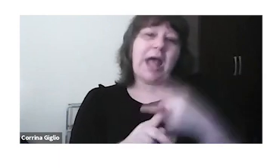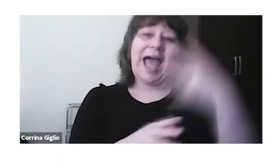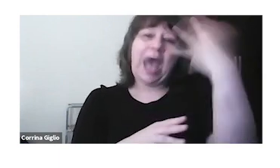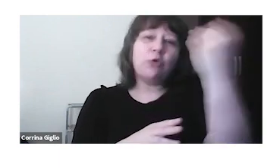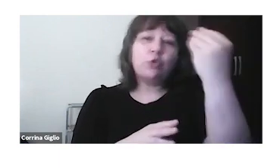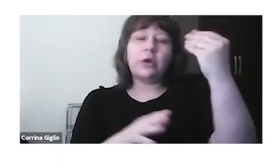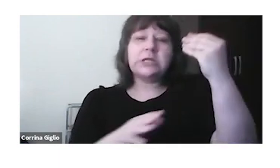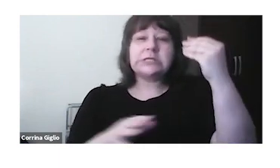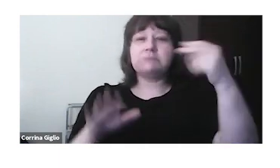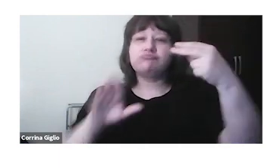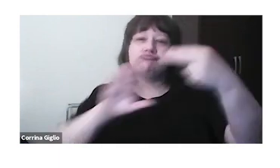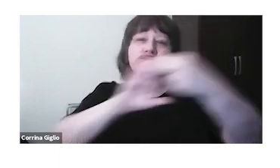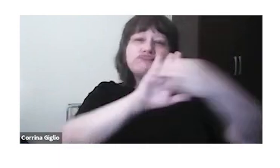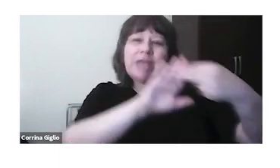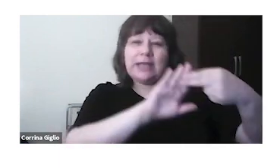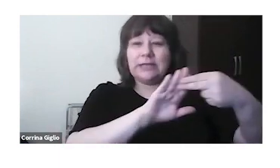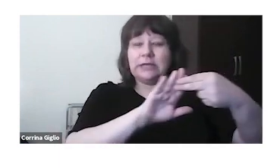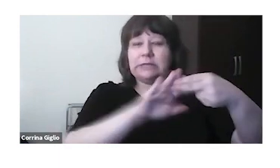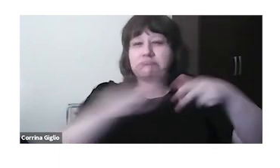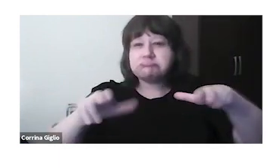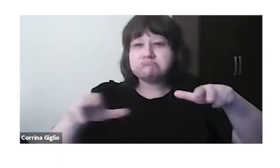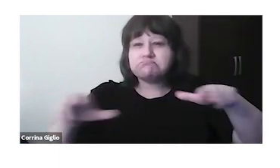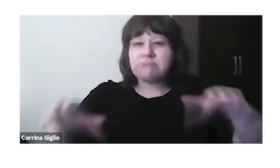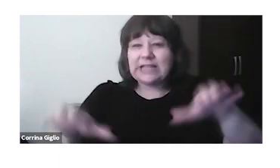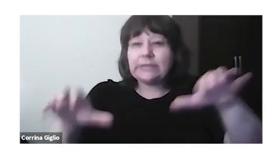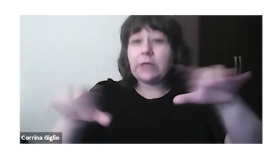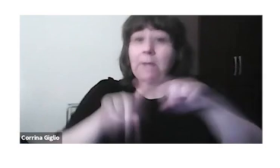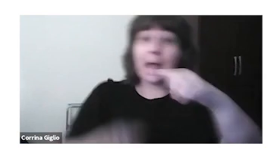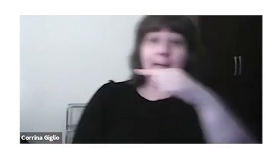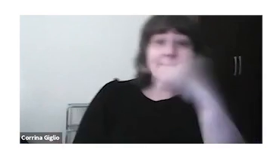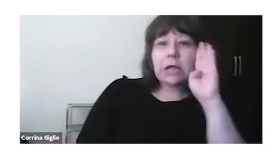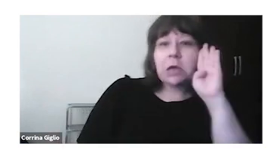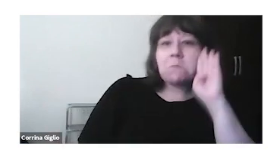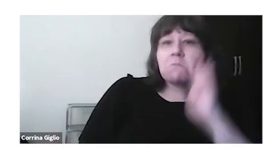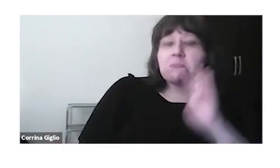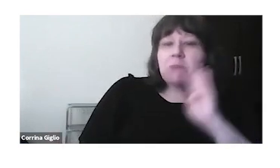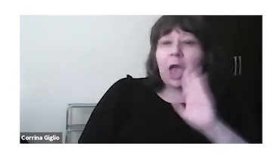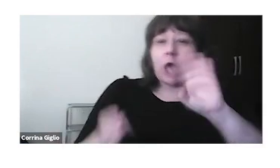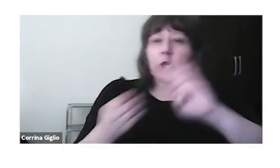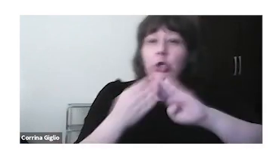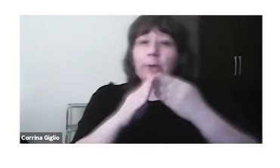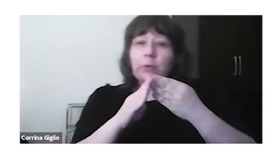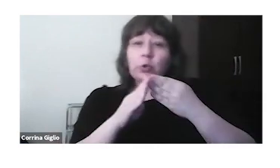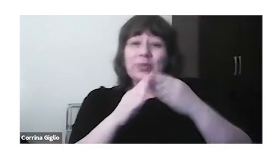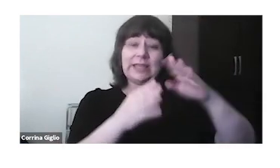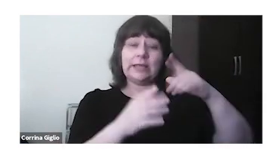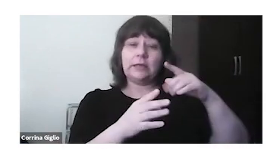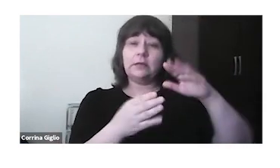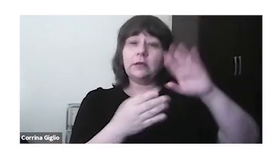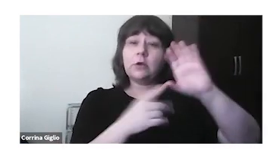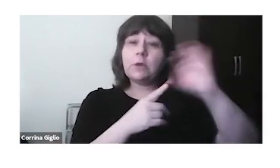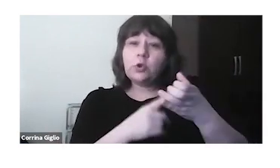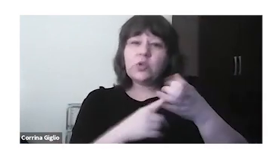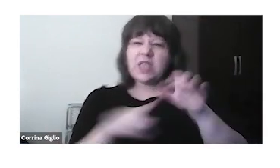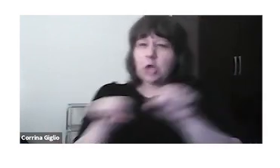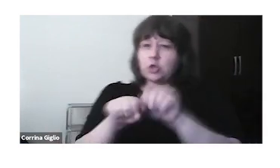outdoorsy branding. But, Black and brown communities in urban places have taken Timbs and sort of made